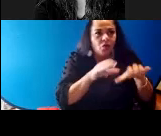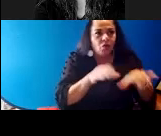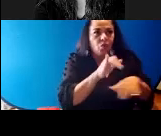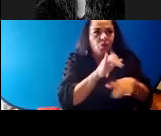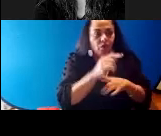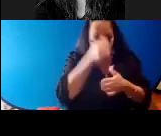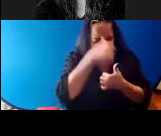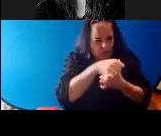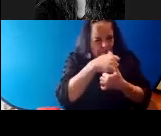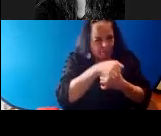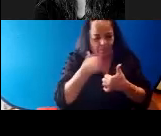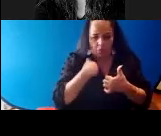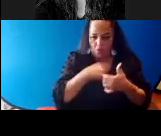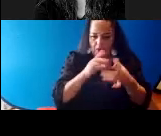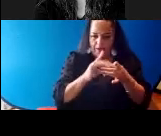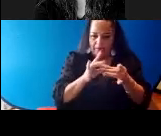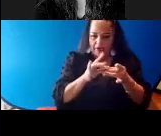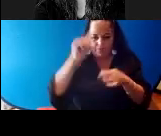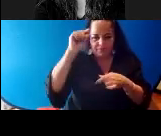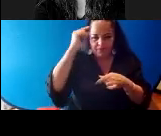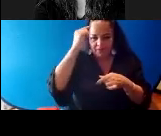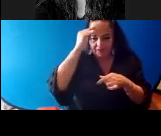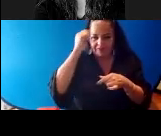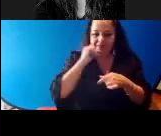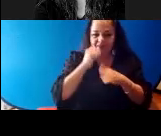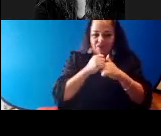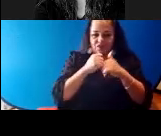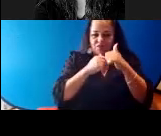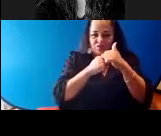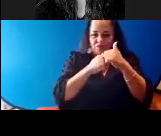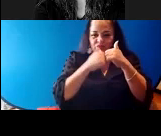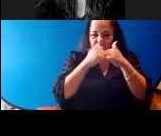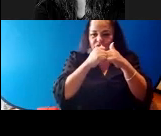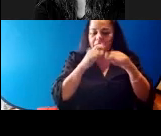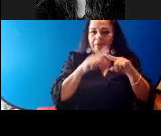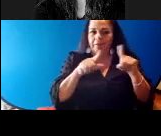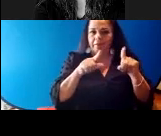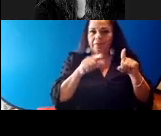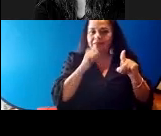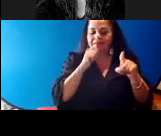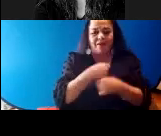the conundrums we mentioned. Government's not just structured nicely to just snap a button, make this stuff happen,